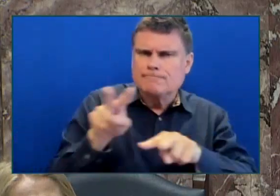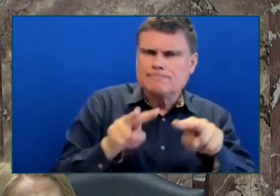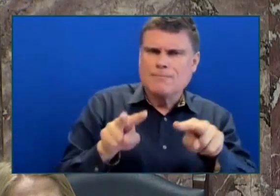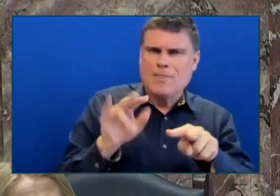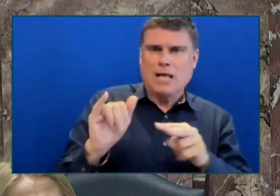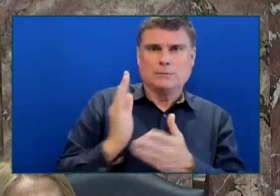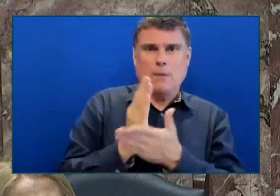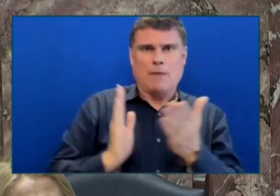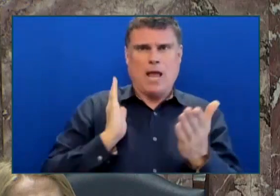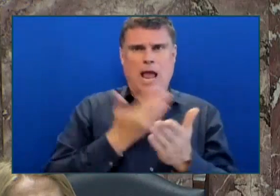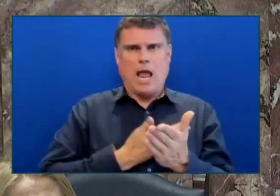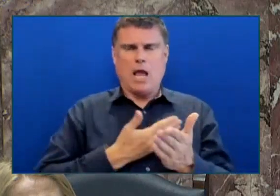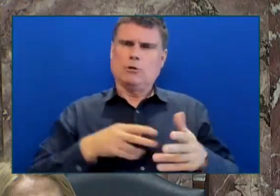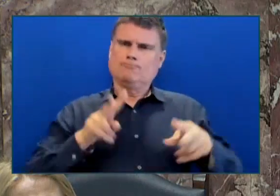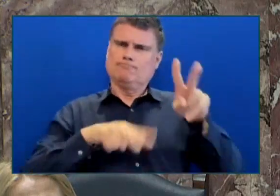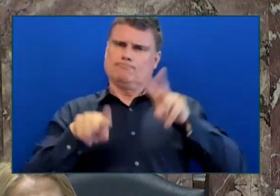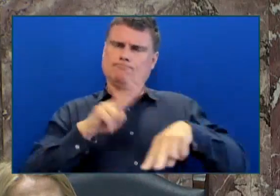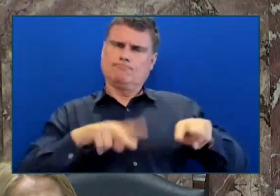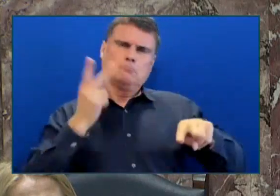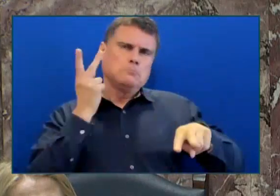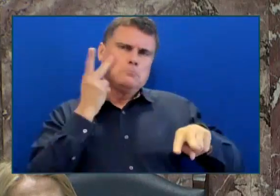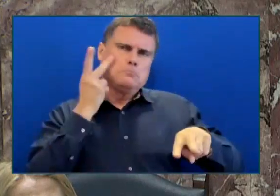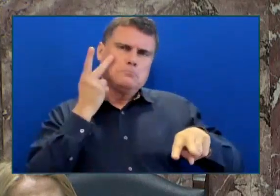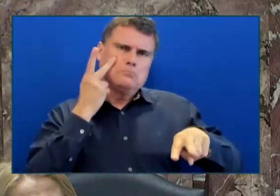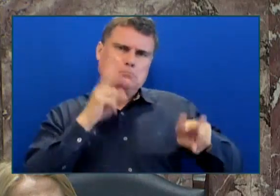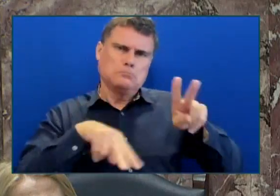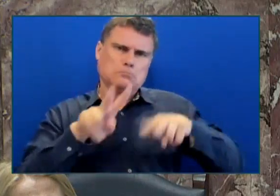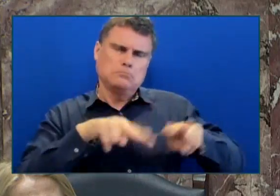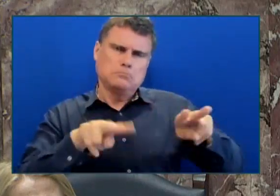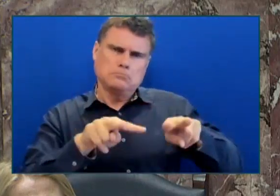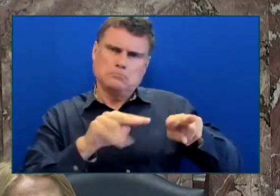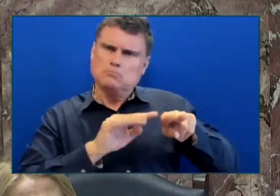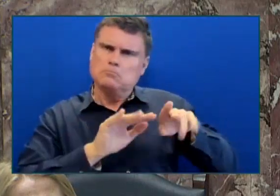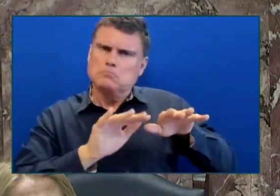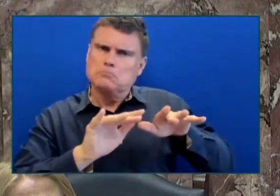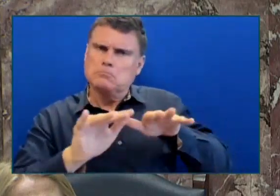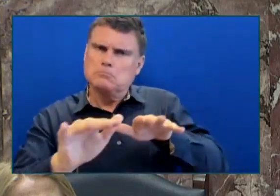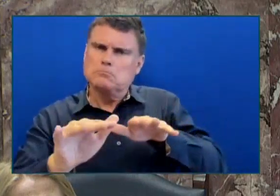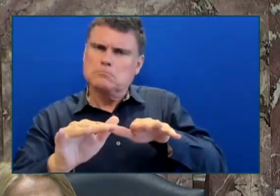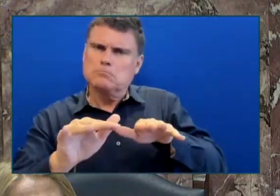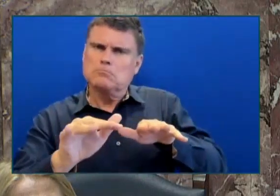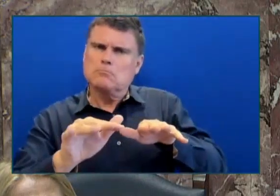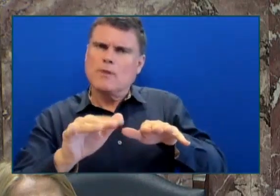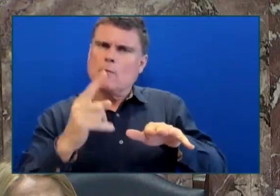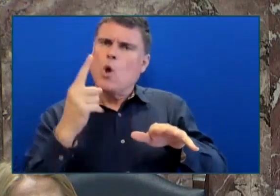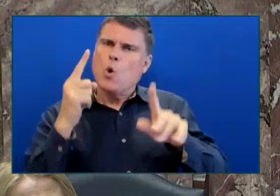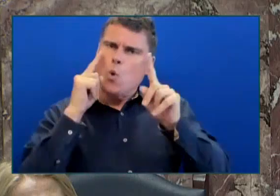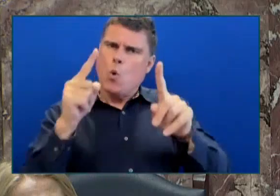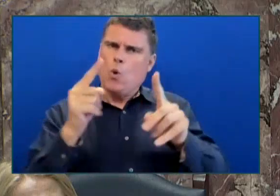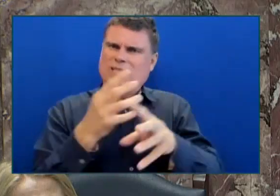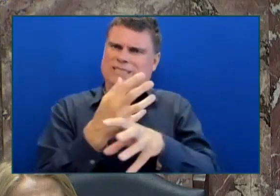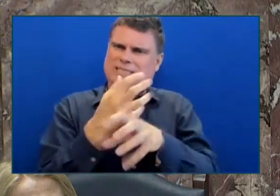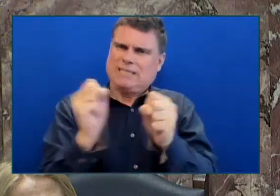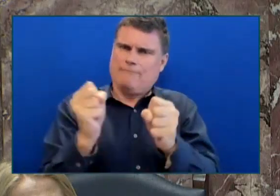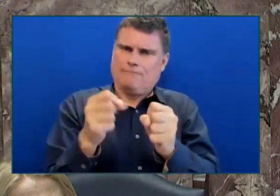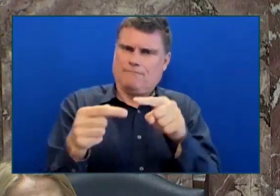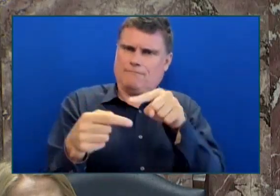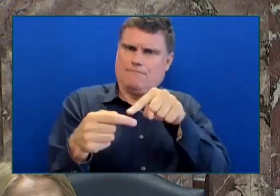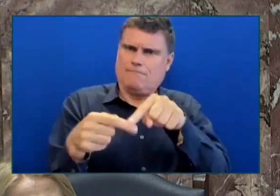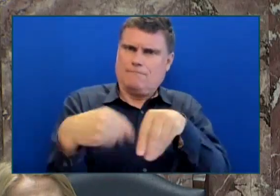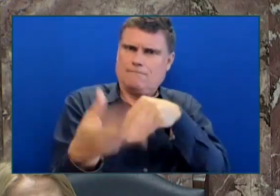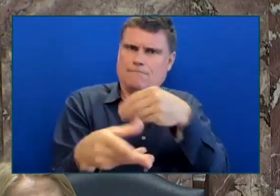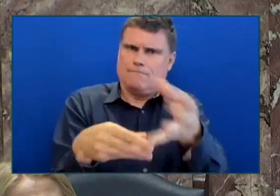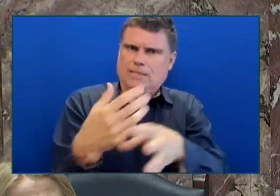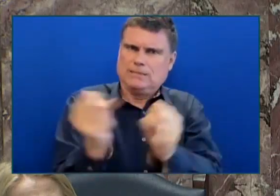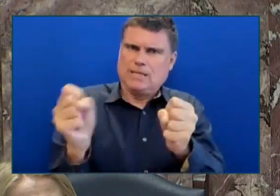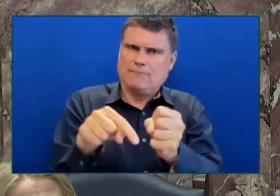that applies to our safer supply programs, and we will continue that evaluation in conjunction